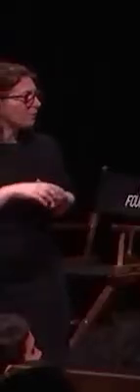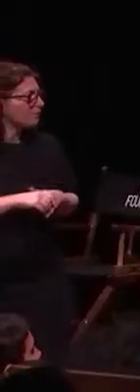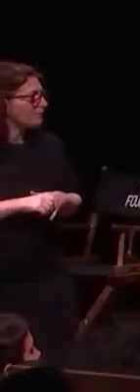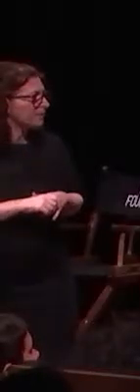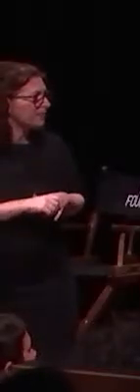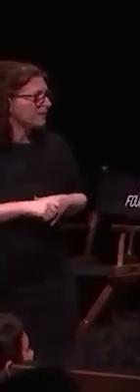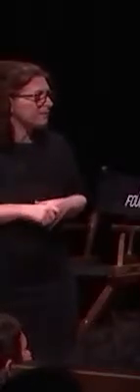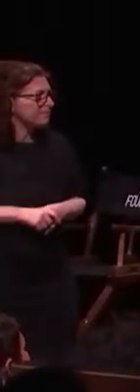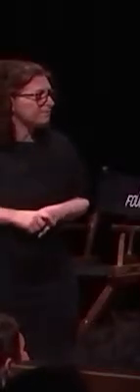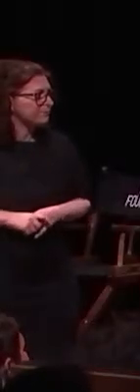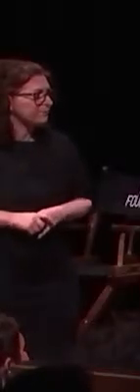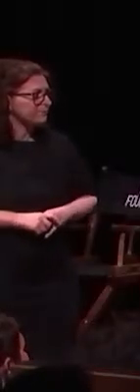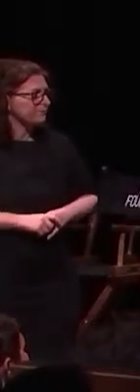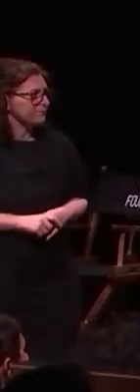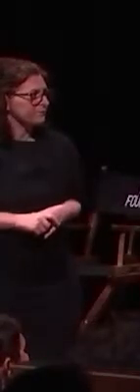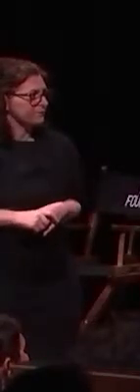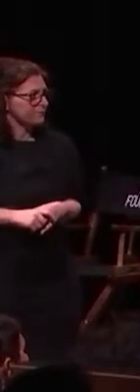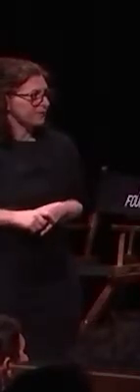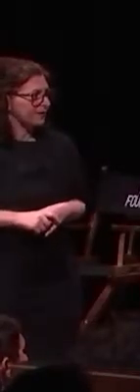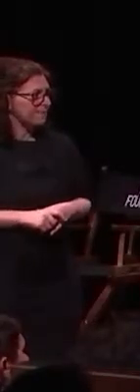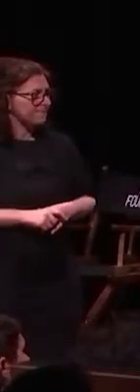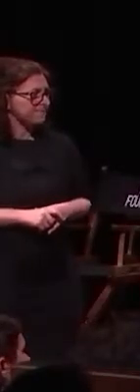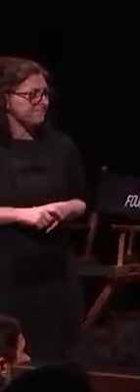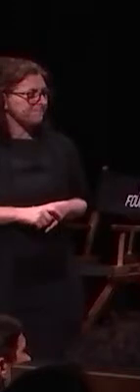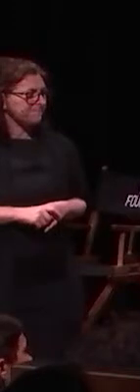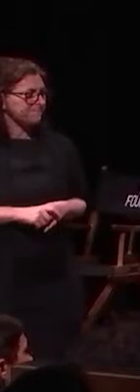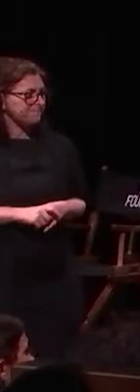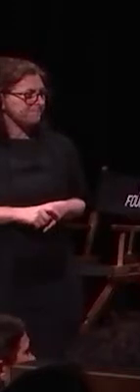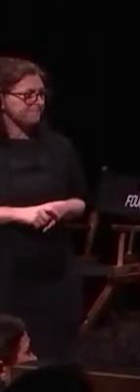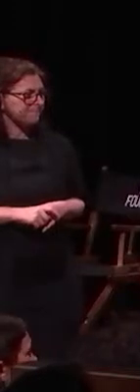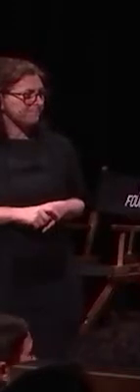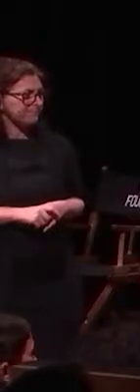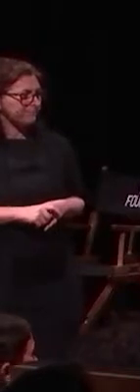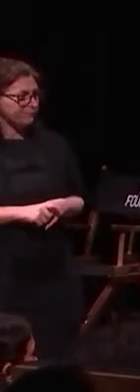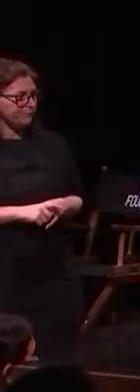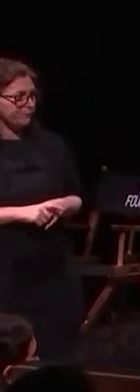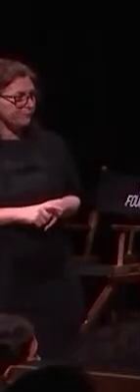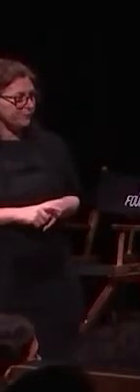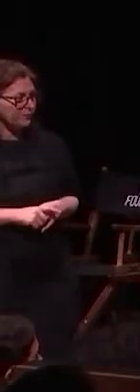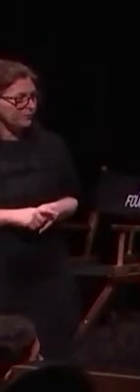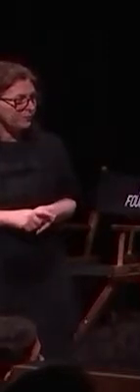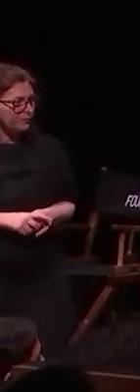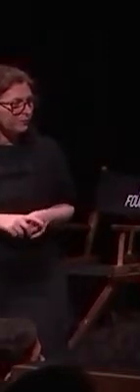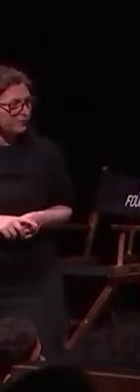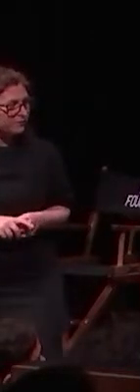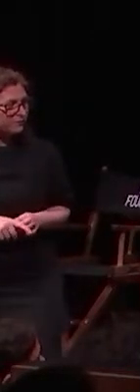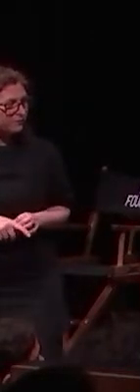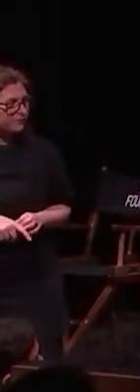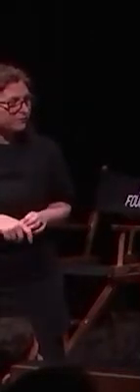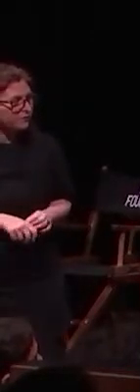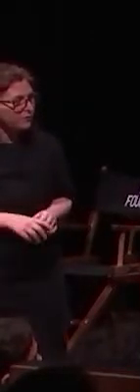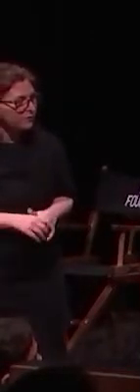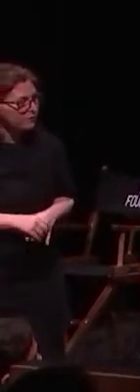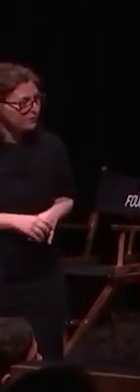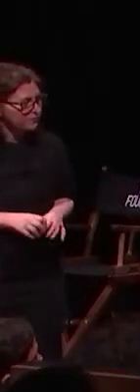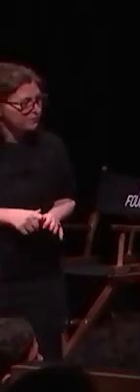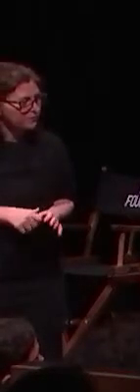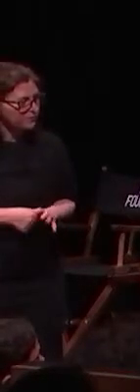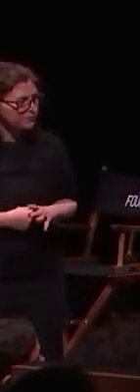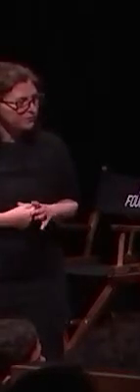And excuse me, I apologize. I'd just like to add in, my team is also here. We have Craig